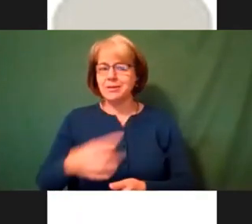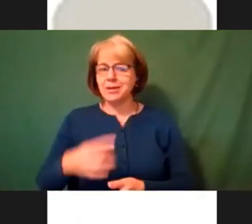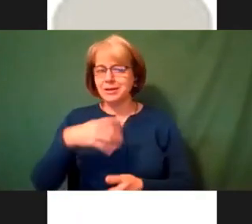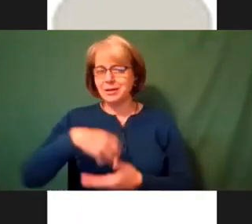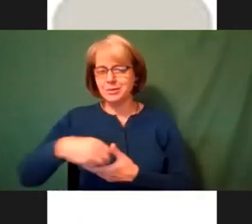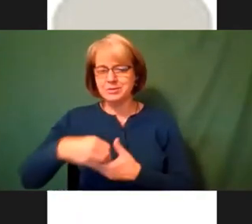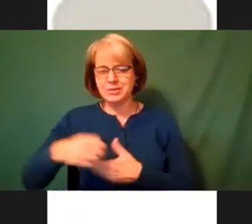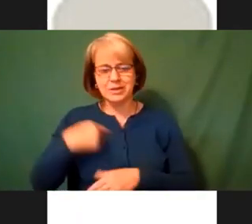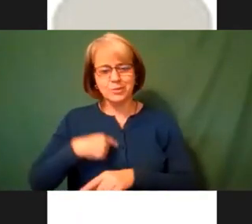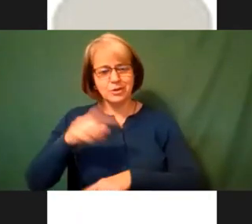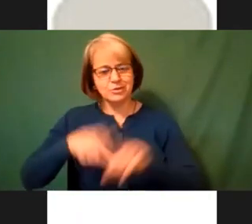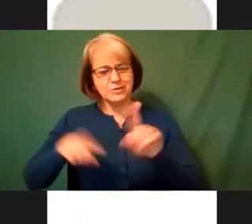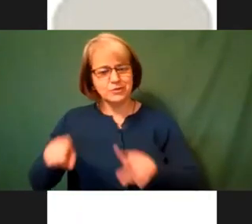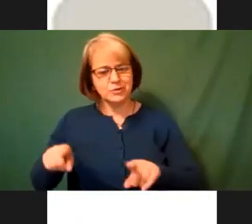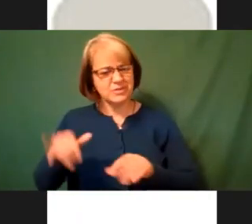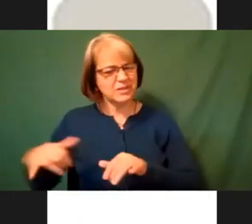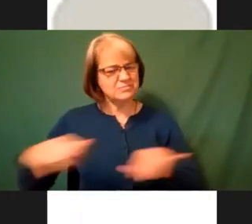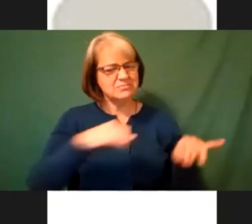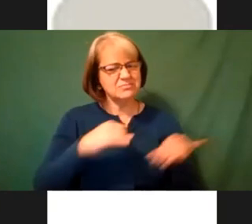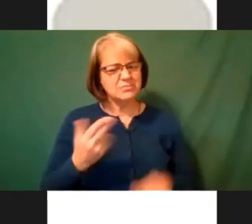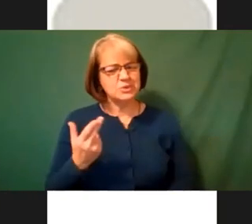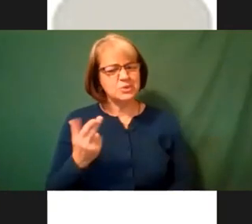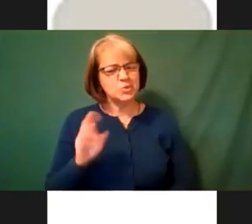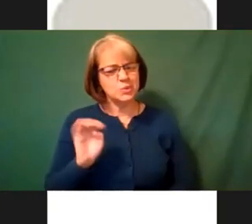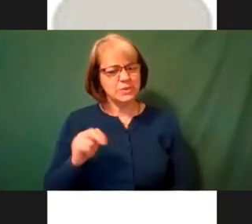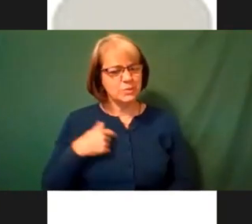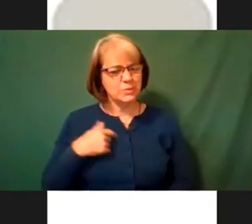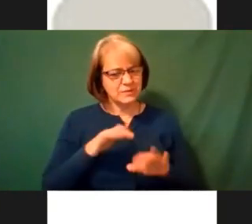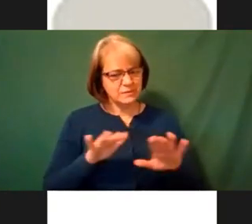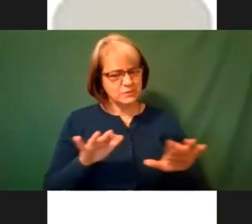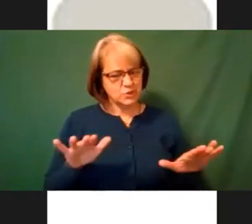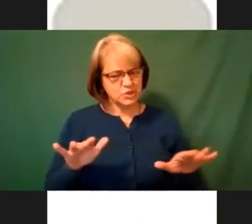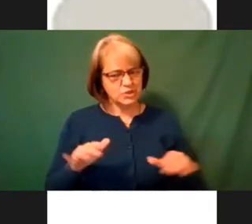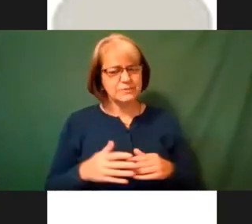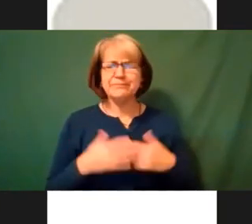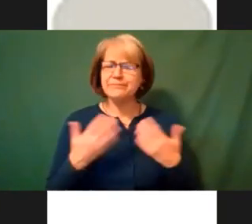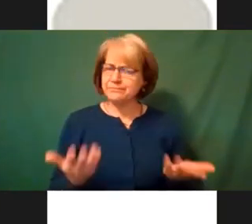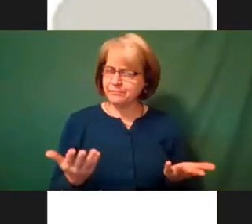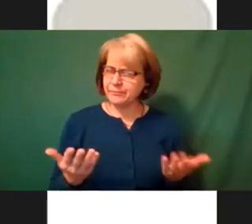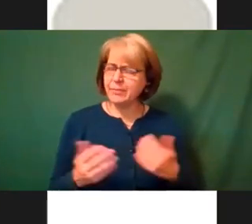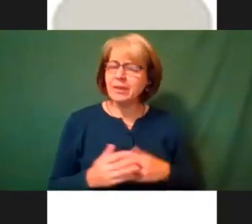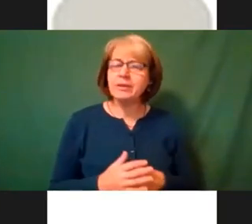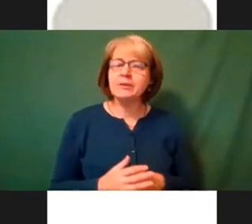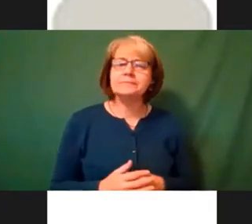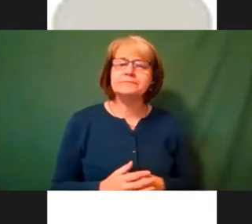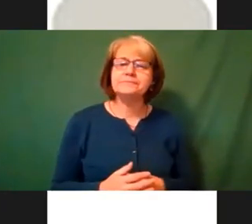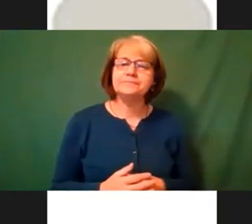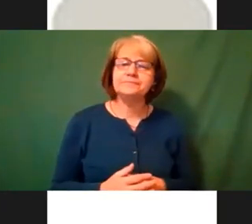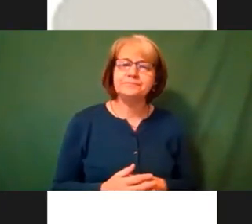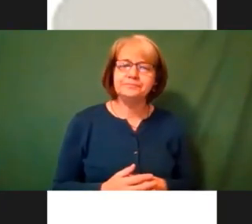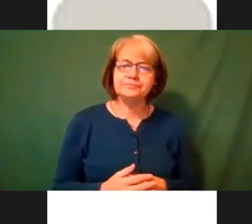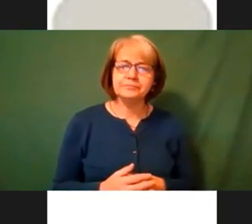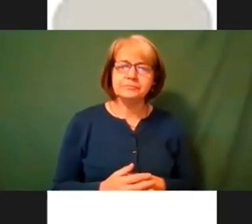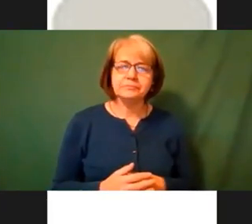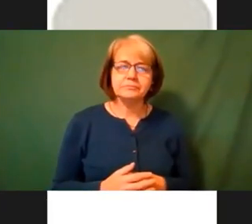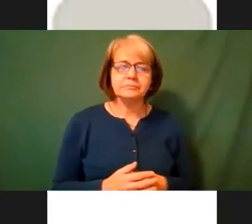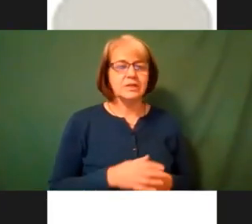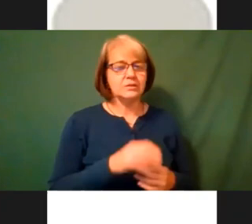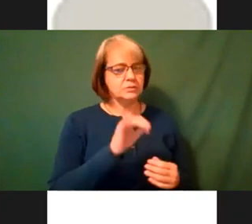you've had, it's not an industry necessarily, but a sector, you know, the environmental sector that has been